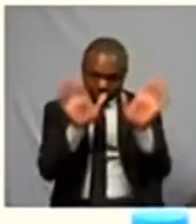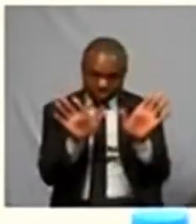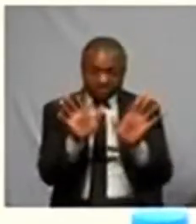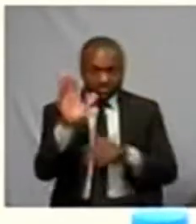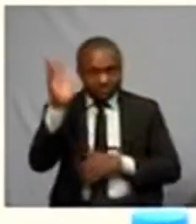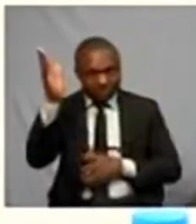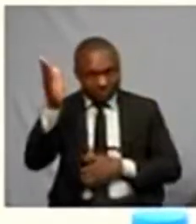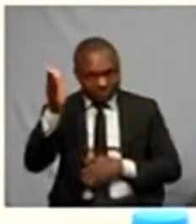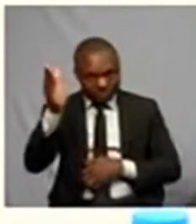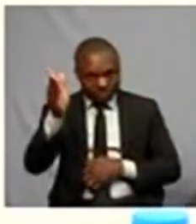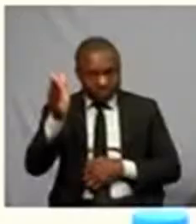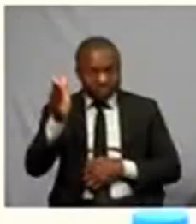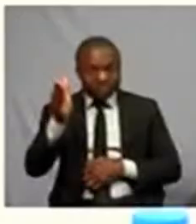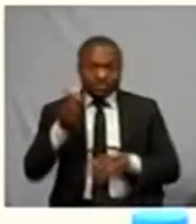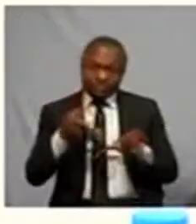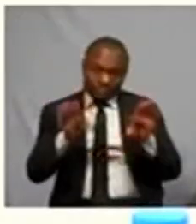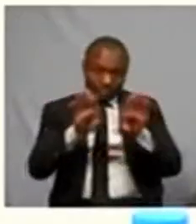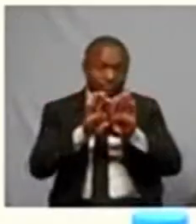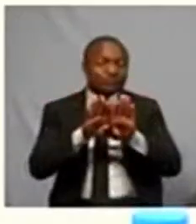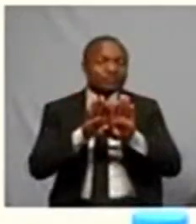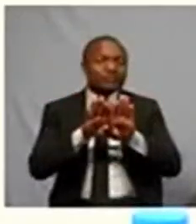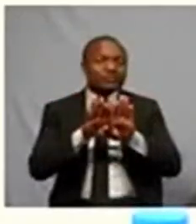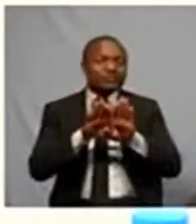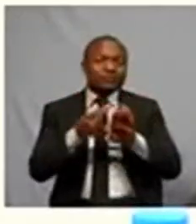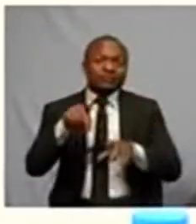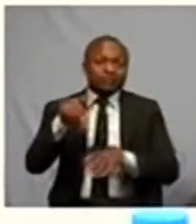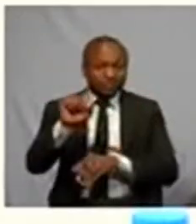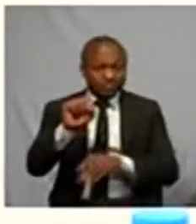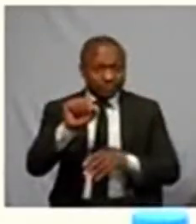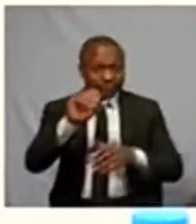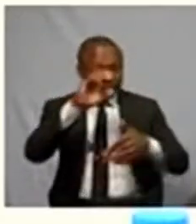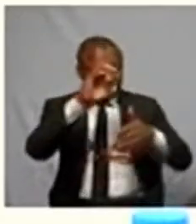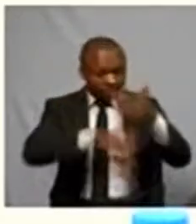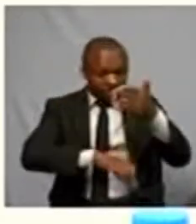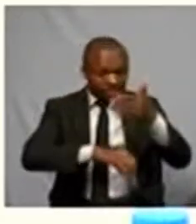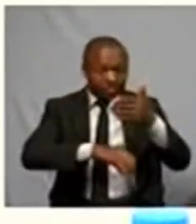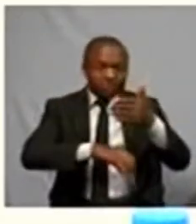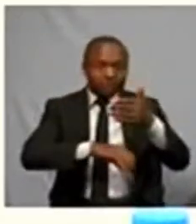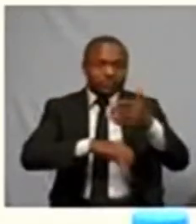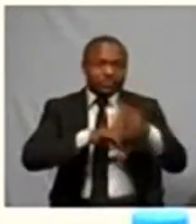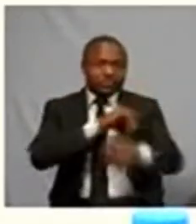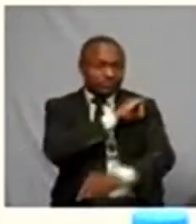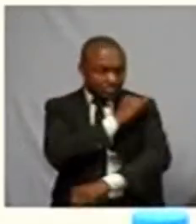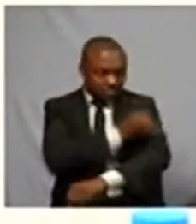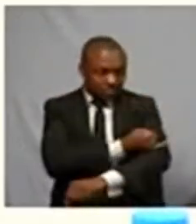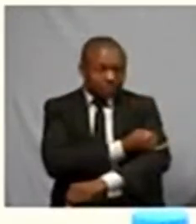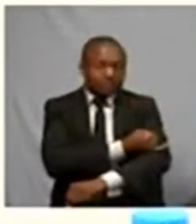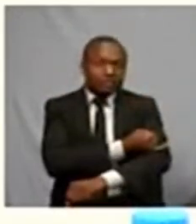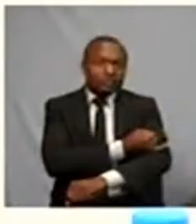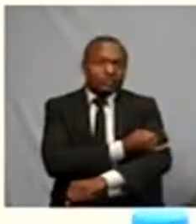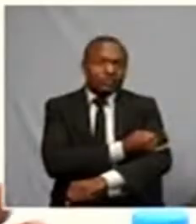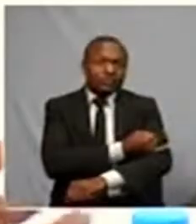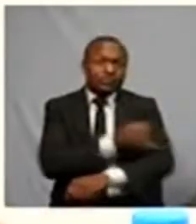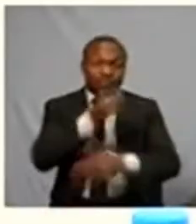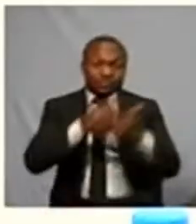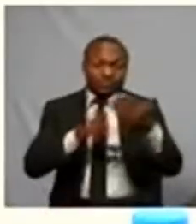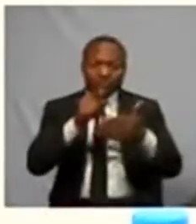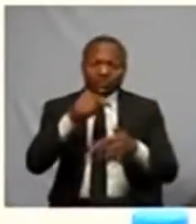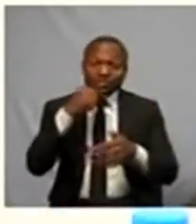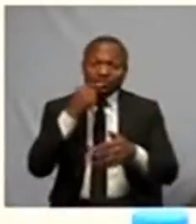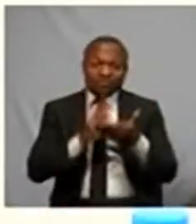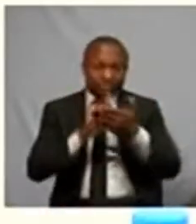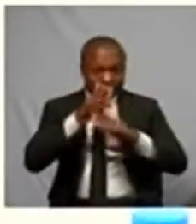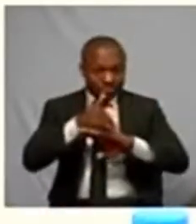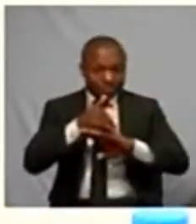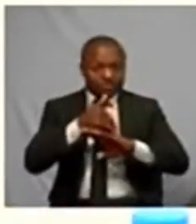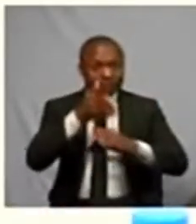presentation. As we close, PS, I would like to withdraw our immunity, so that whatever you say after this,